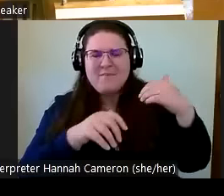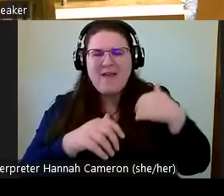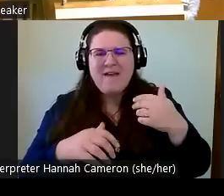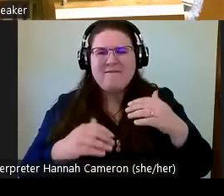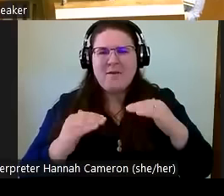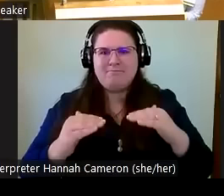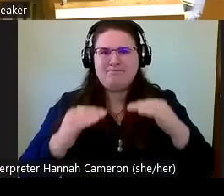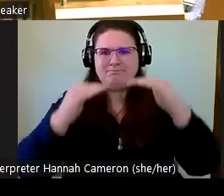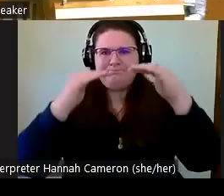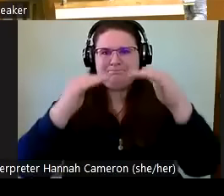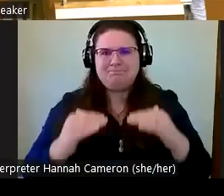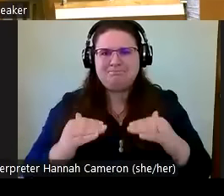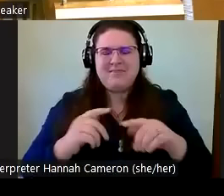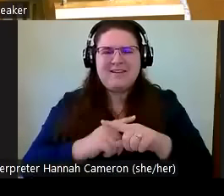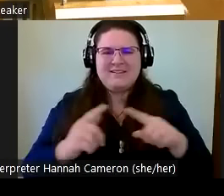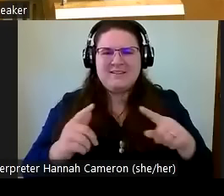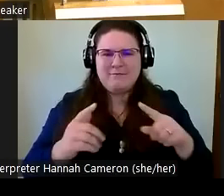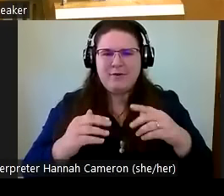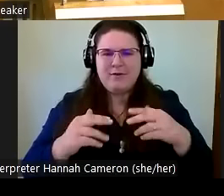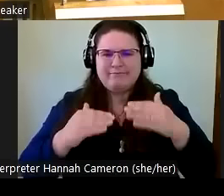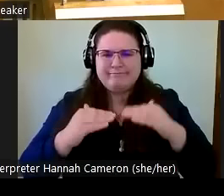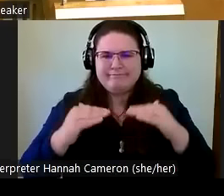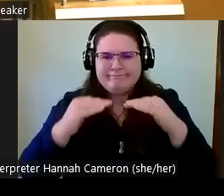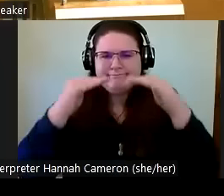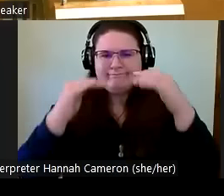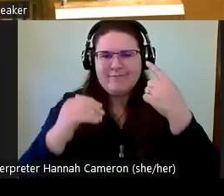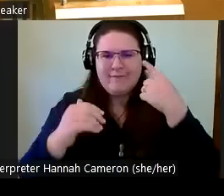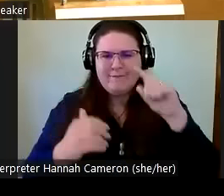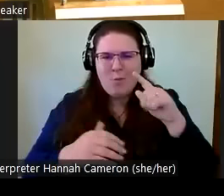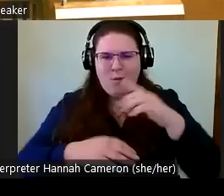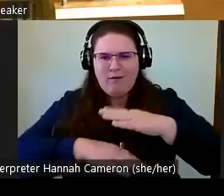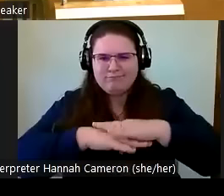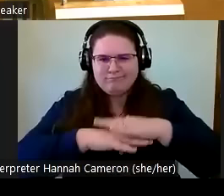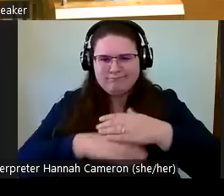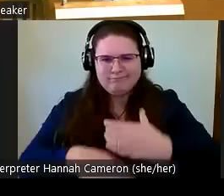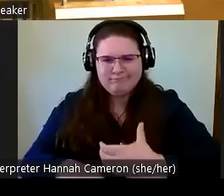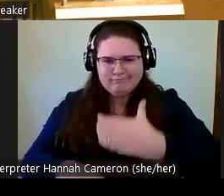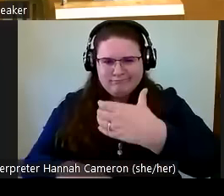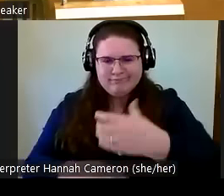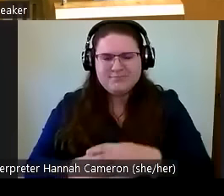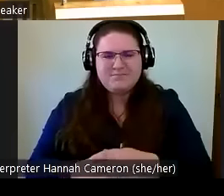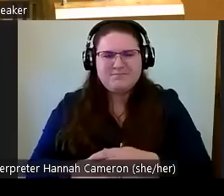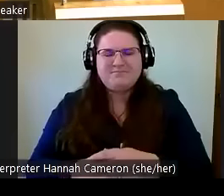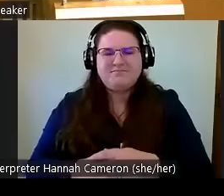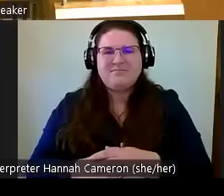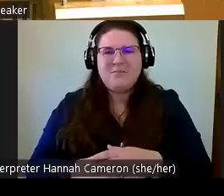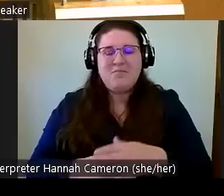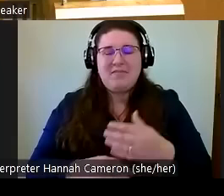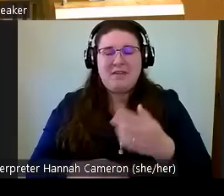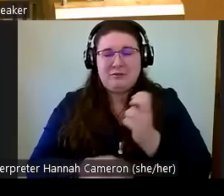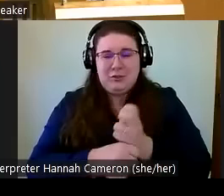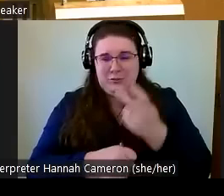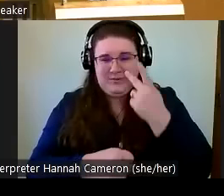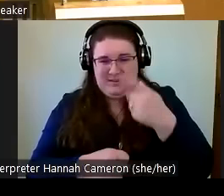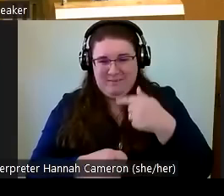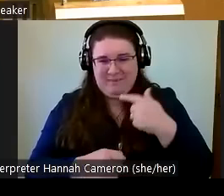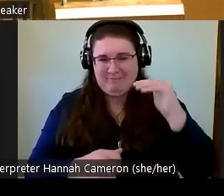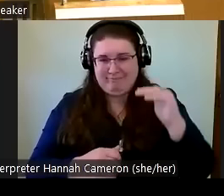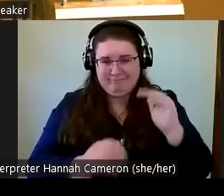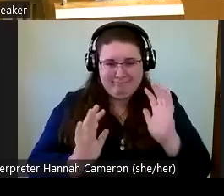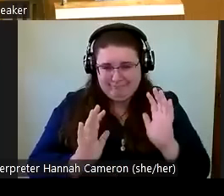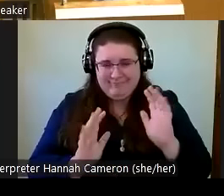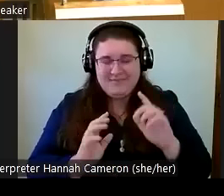and okay, but I'm not the most important person here in the room. Oh, you can see me up there too. But I